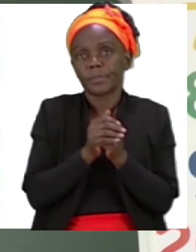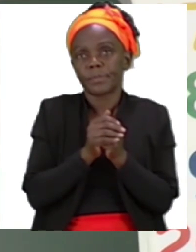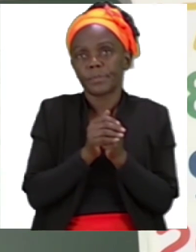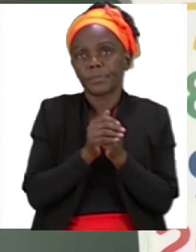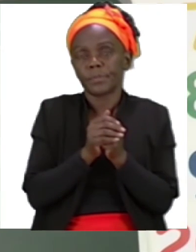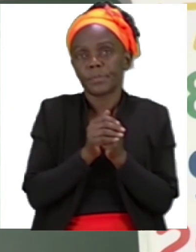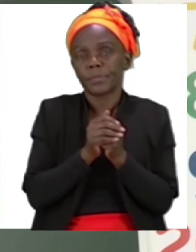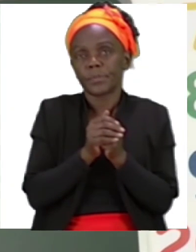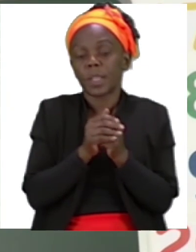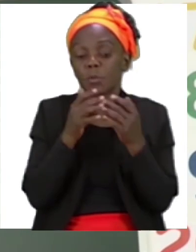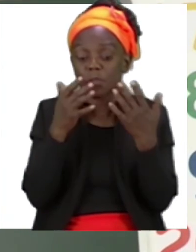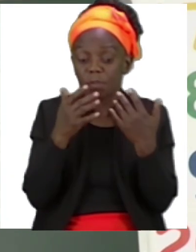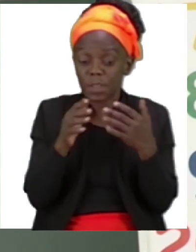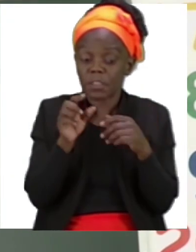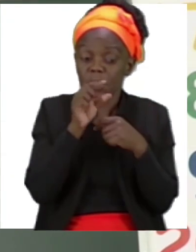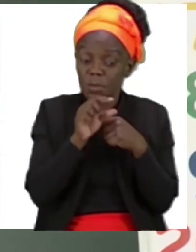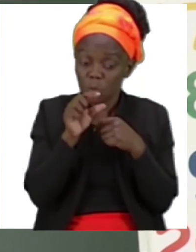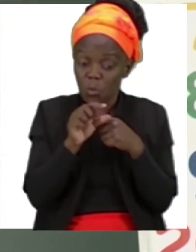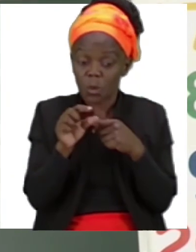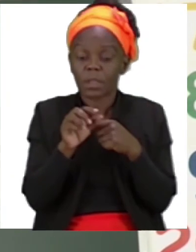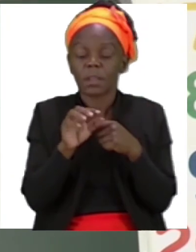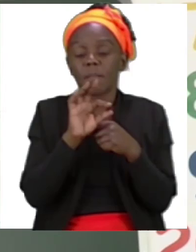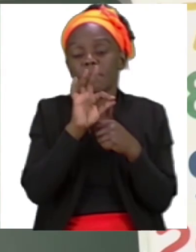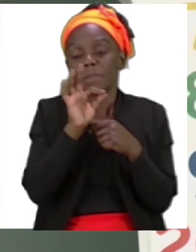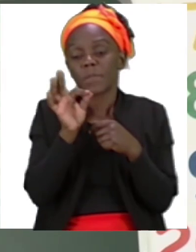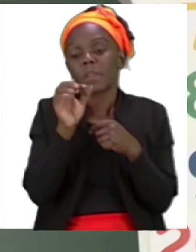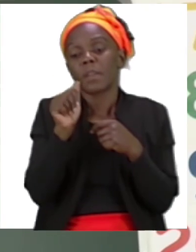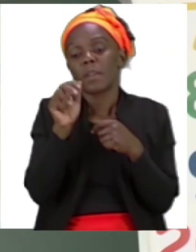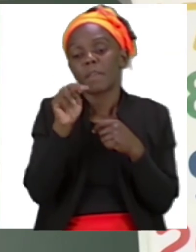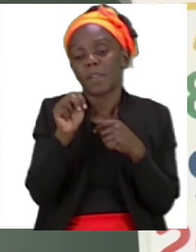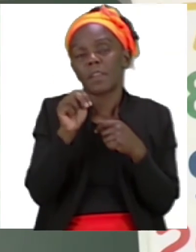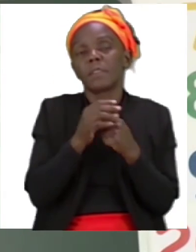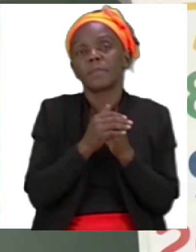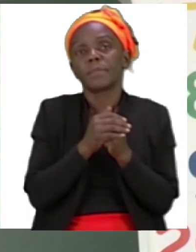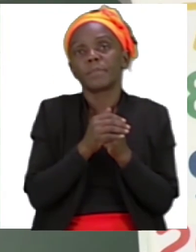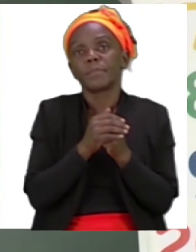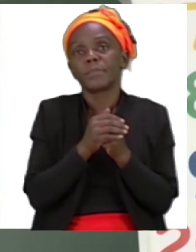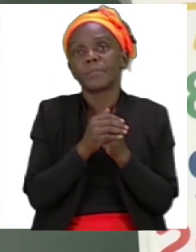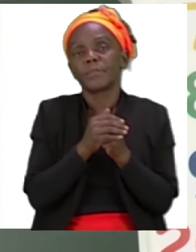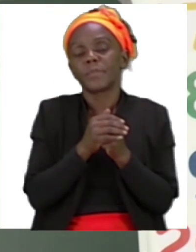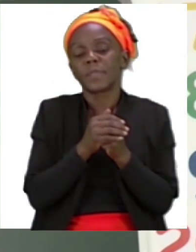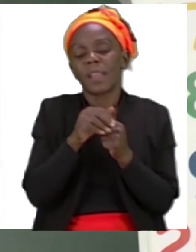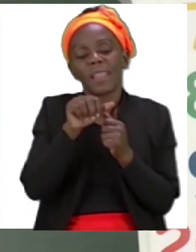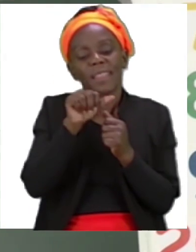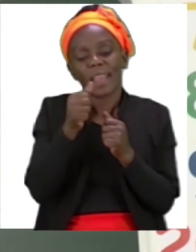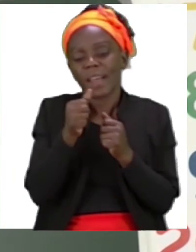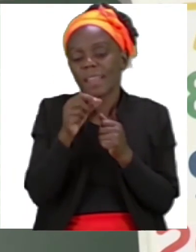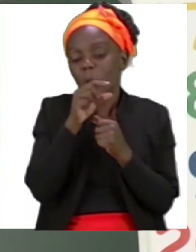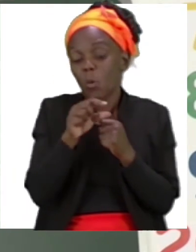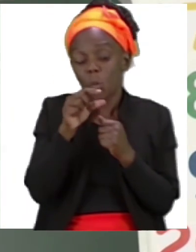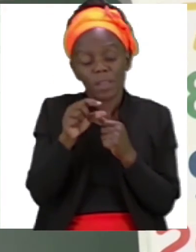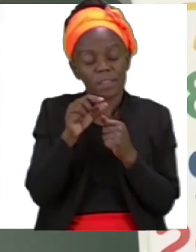And now we have the word fan. We have unscrambled it. Now the rest of them, boys and girls, I'm sure you